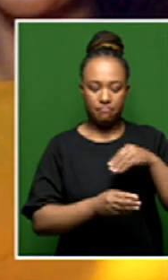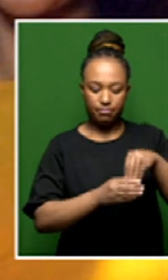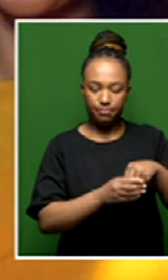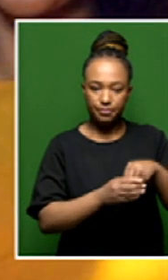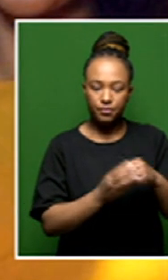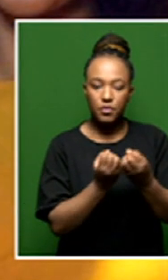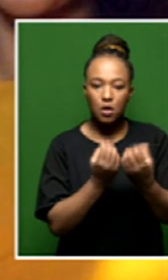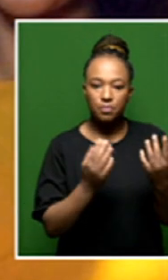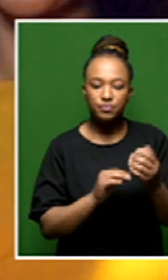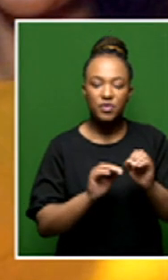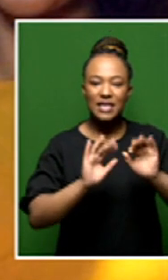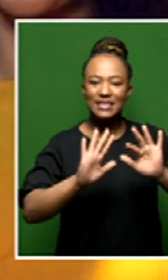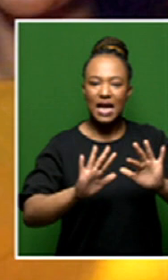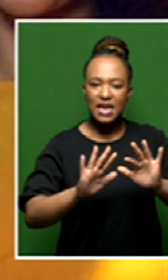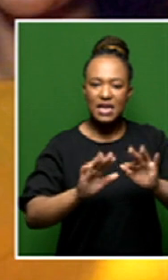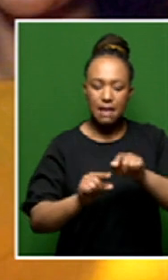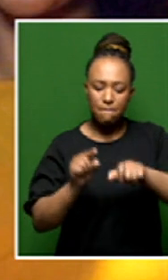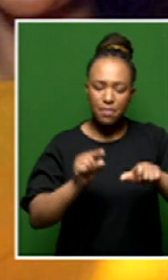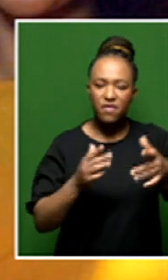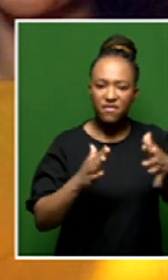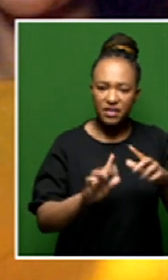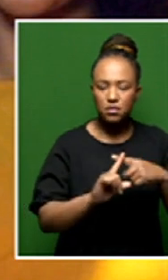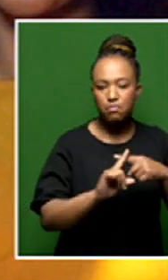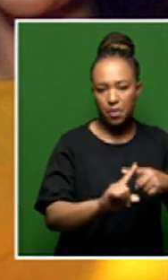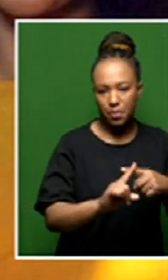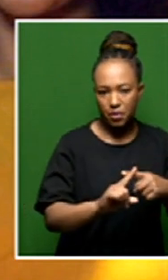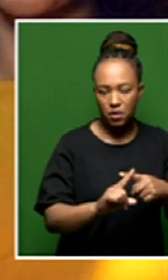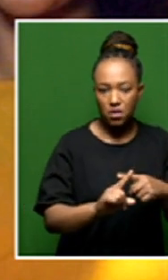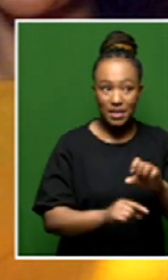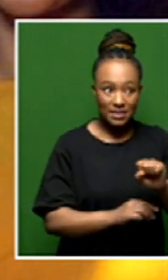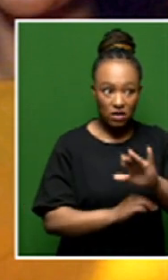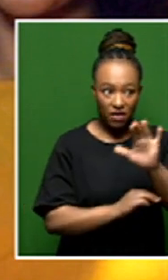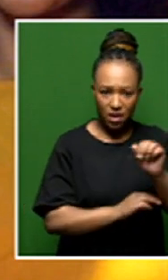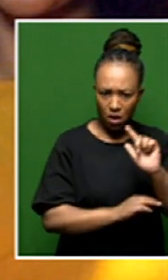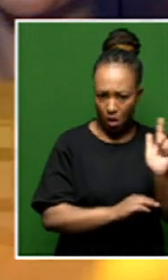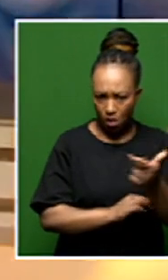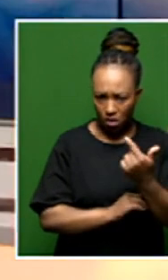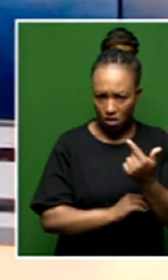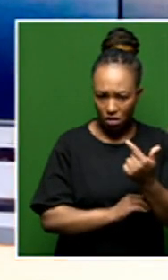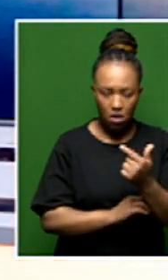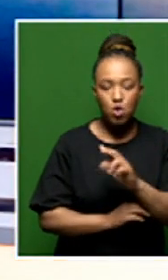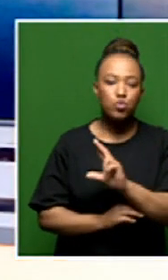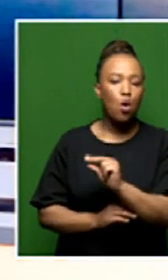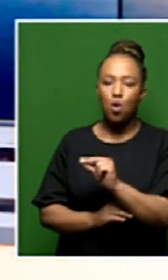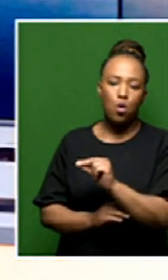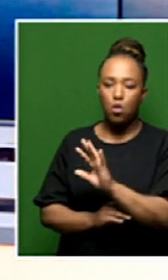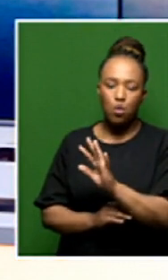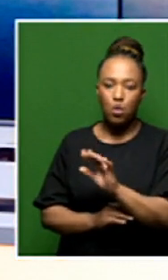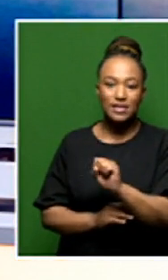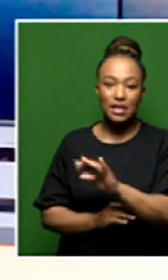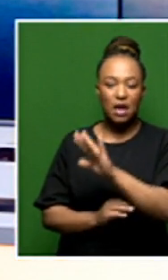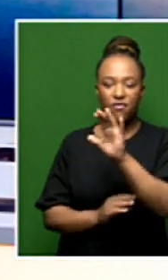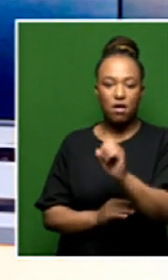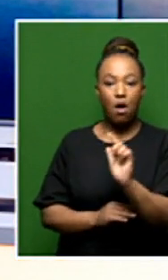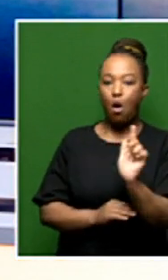were about 10 people maybe. Okay. And all South Africans? Were they all coming from South Africa? No, they were all coming from South